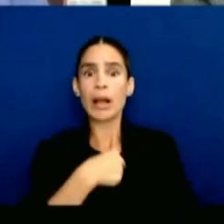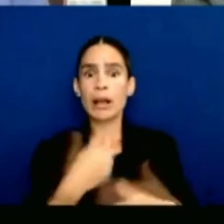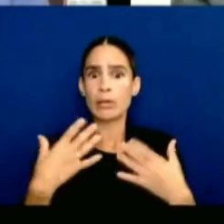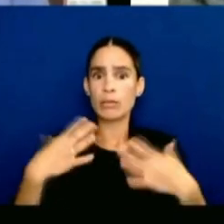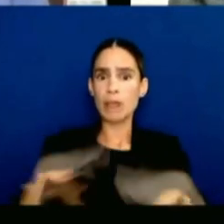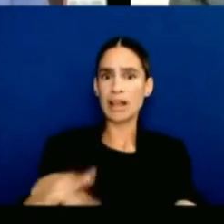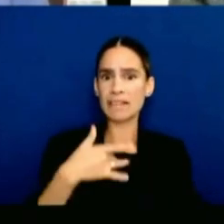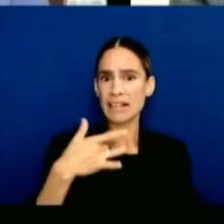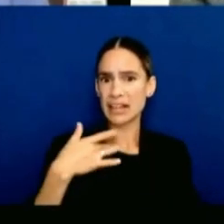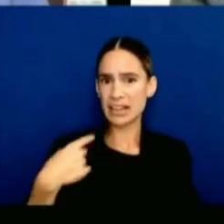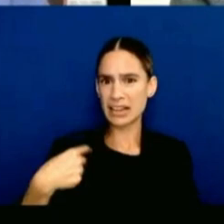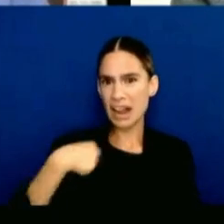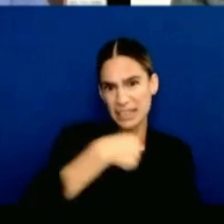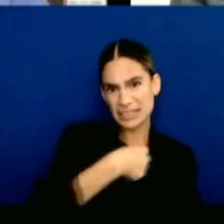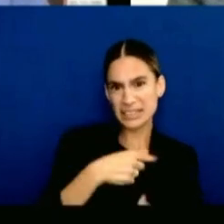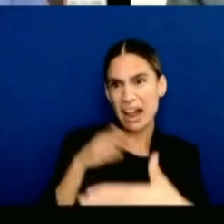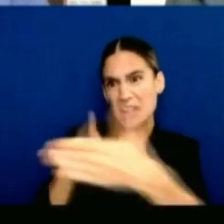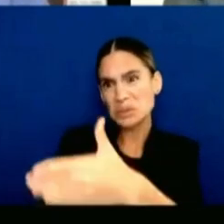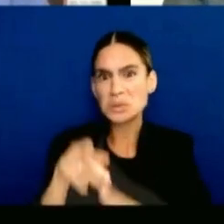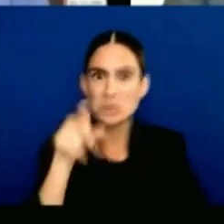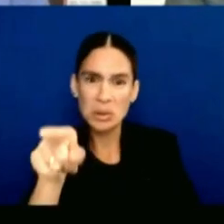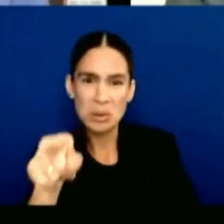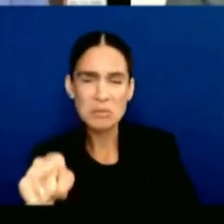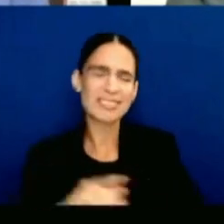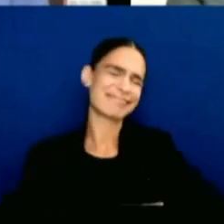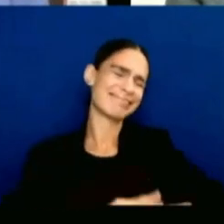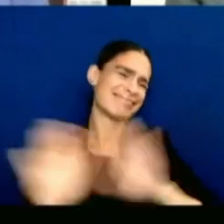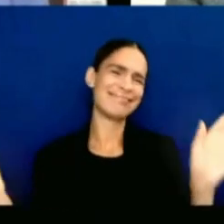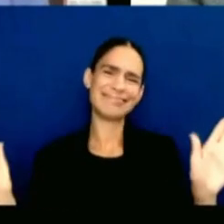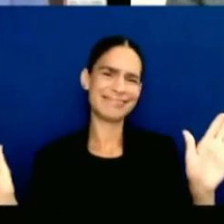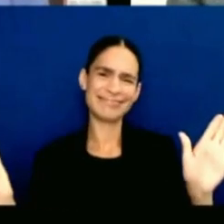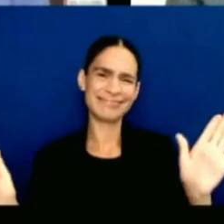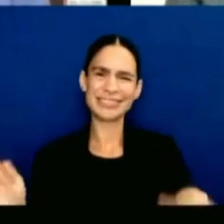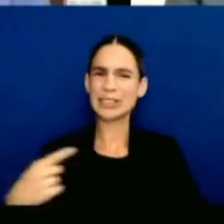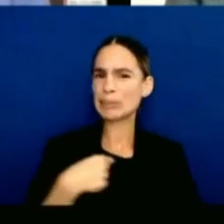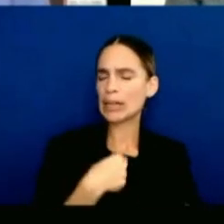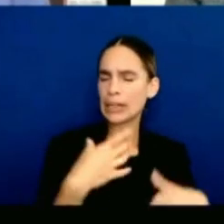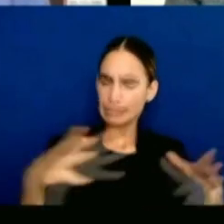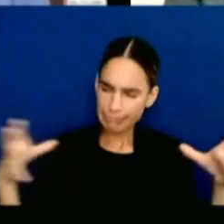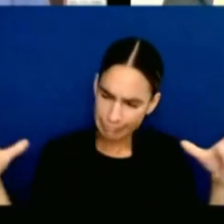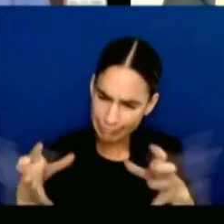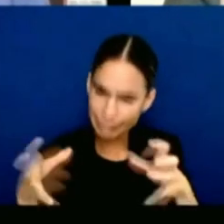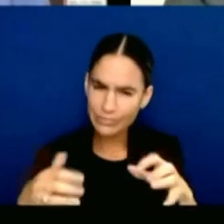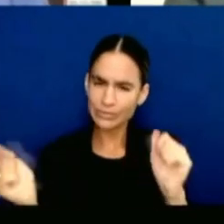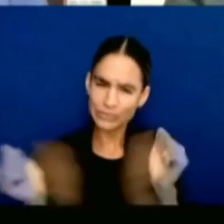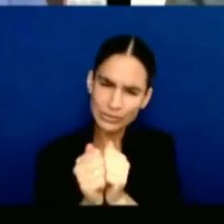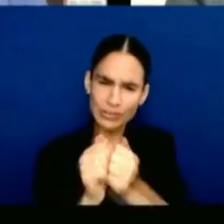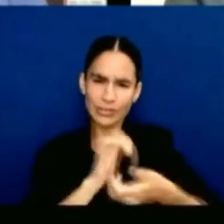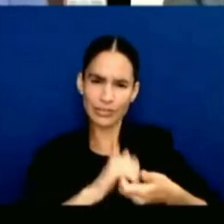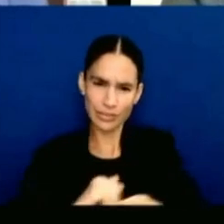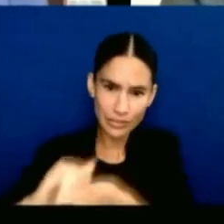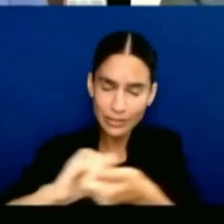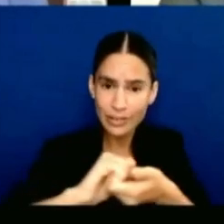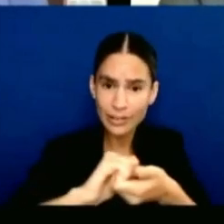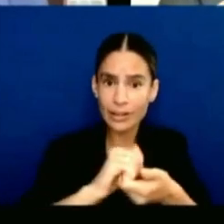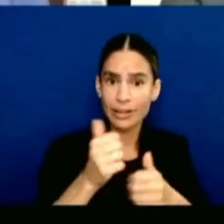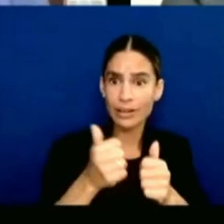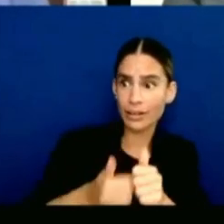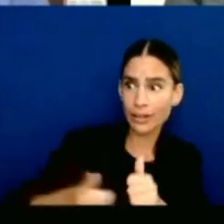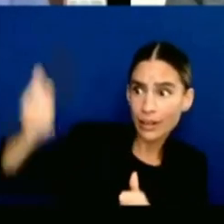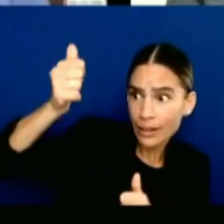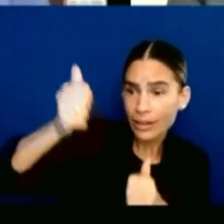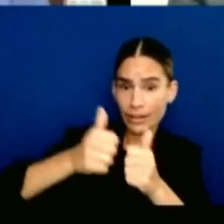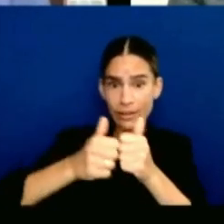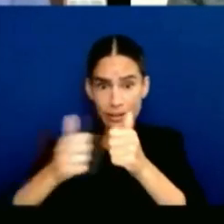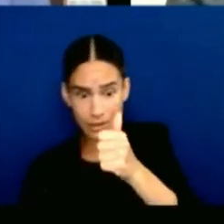all in it together. The public health people, as much as anybody else, wants to see the country open and wants to see the